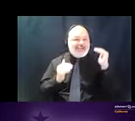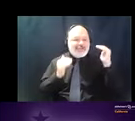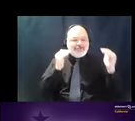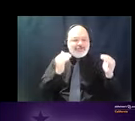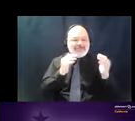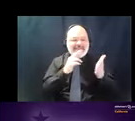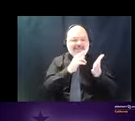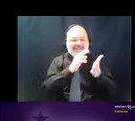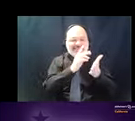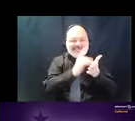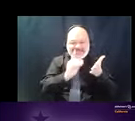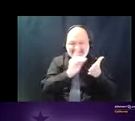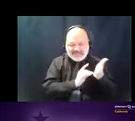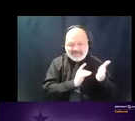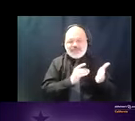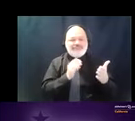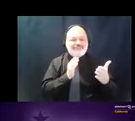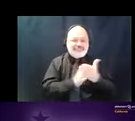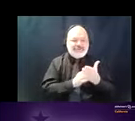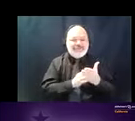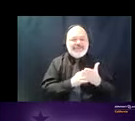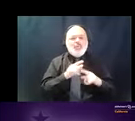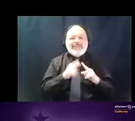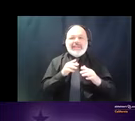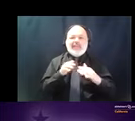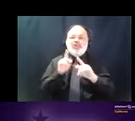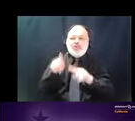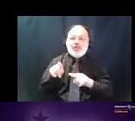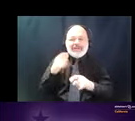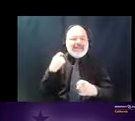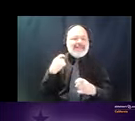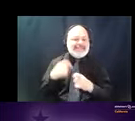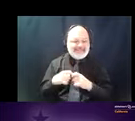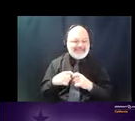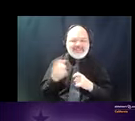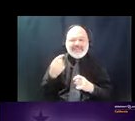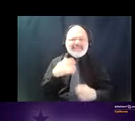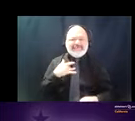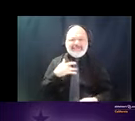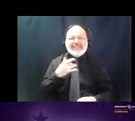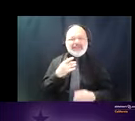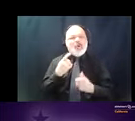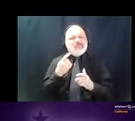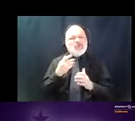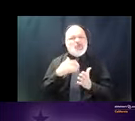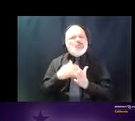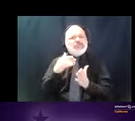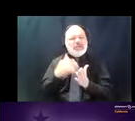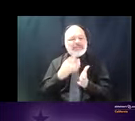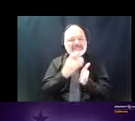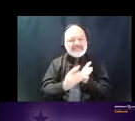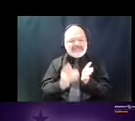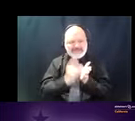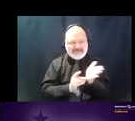ethnic discrimination when seeking healthcare for Latinos feel that they are regularly discriminated. As you can see here on the